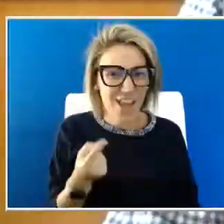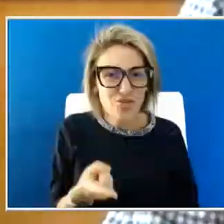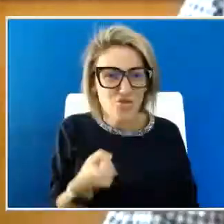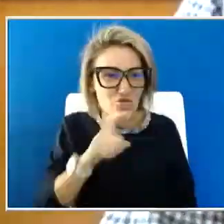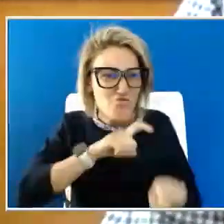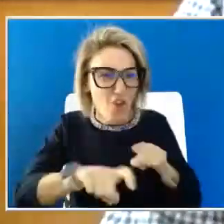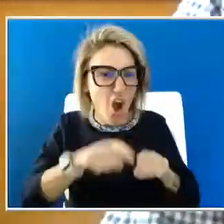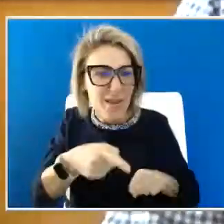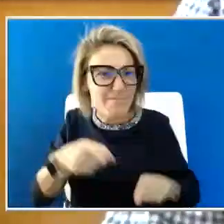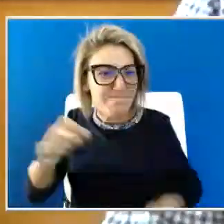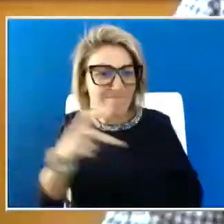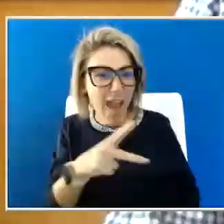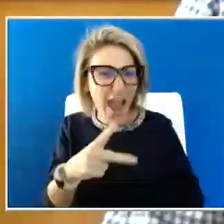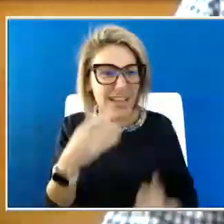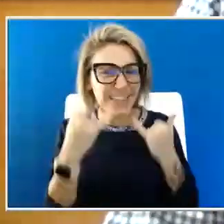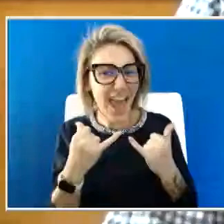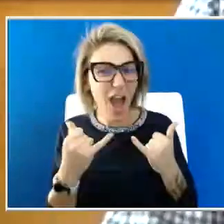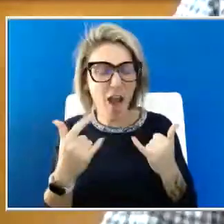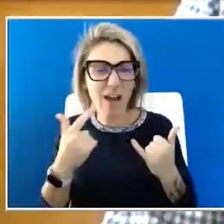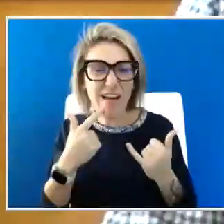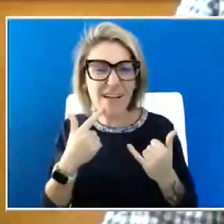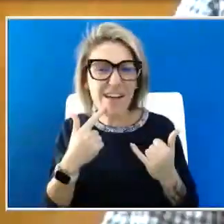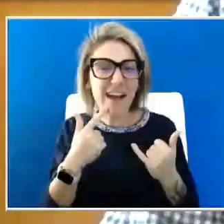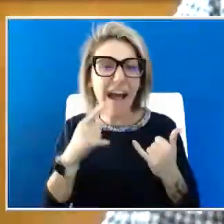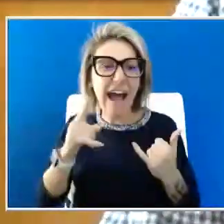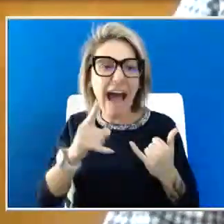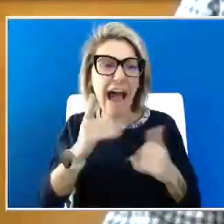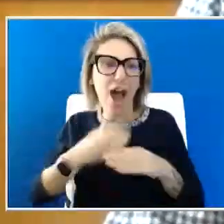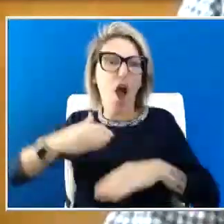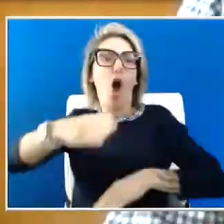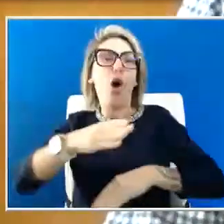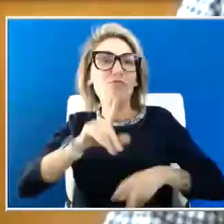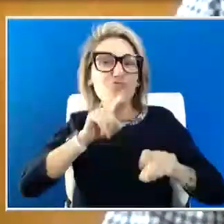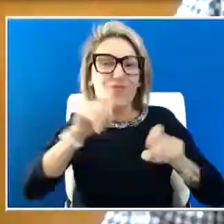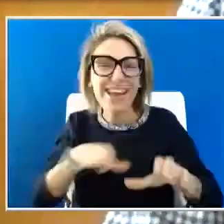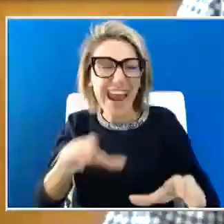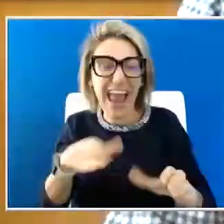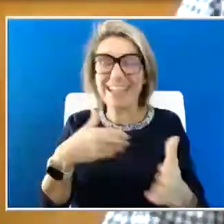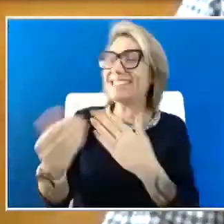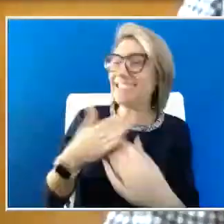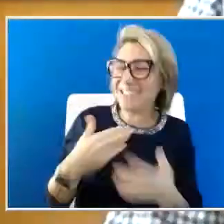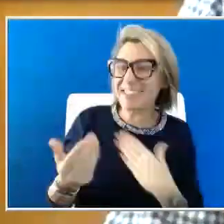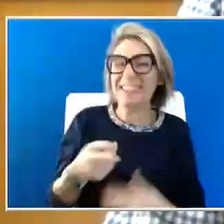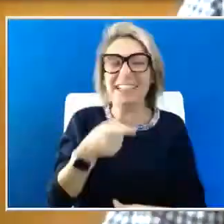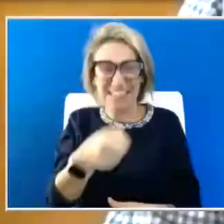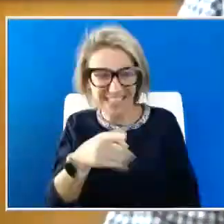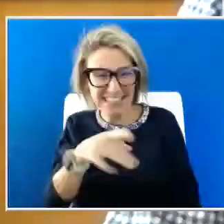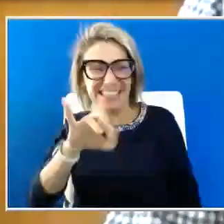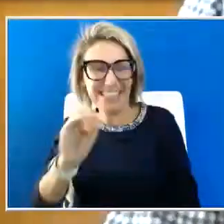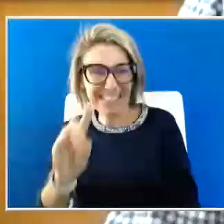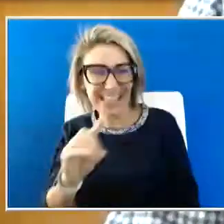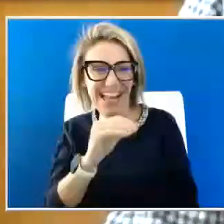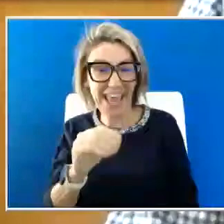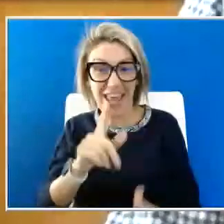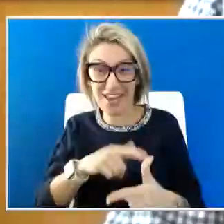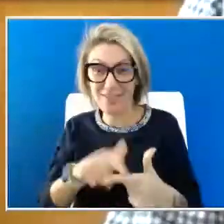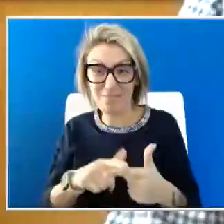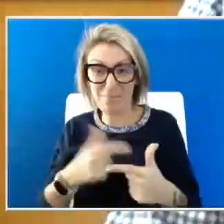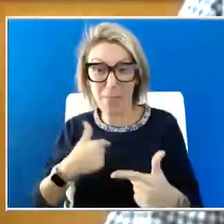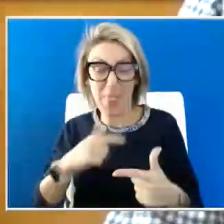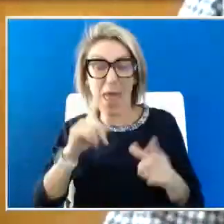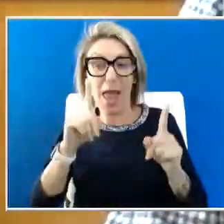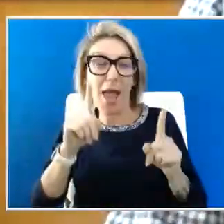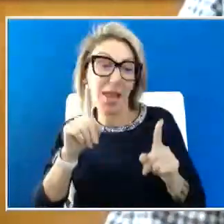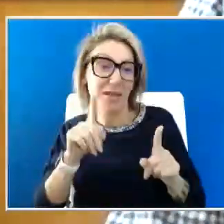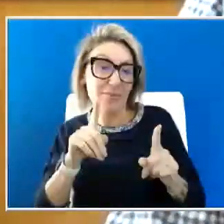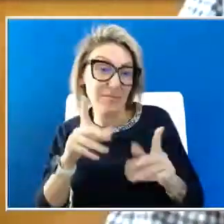Dr. Chen right back up." I totally overreacted. Anyway, so he did, and then I got to go down